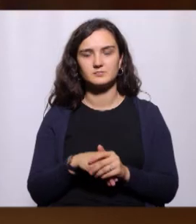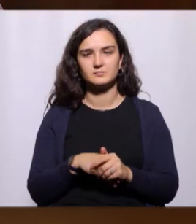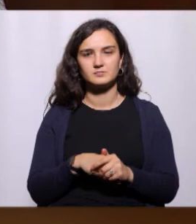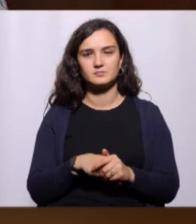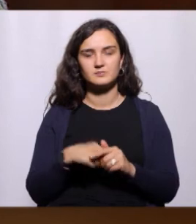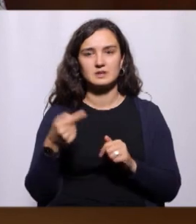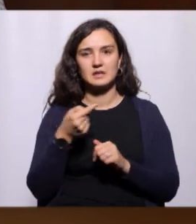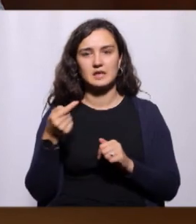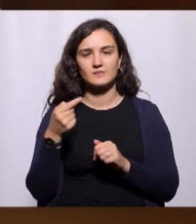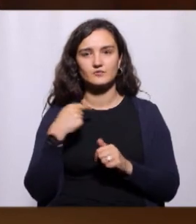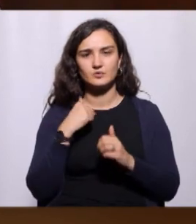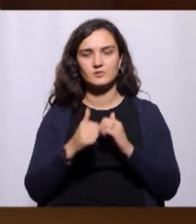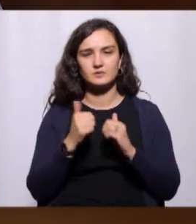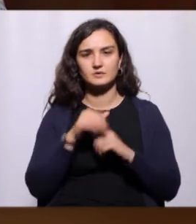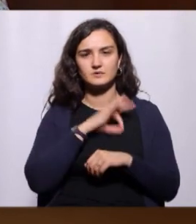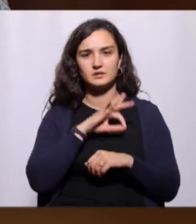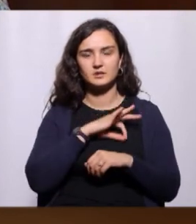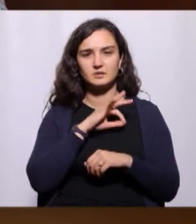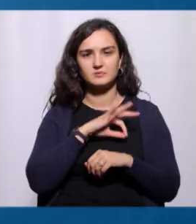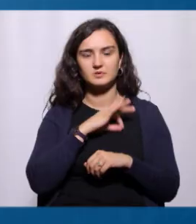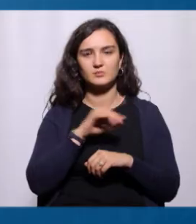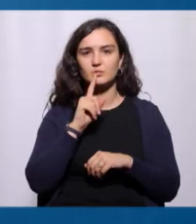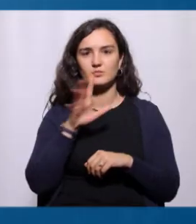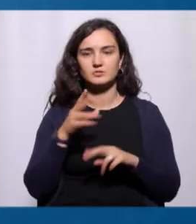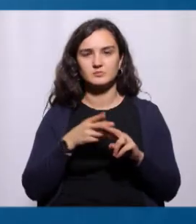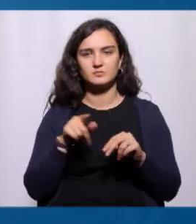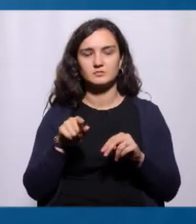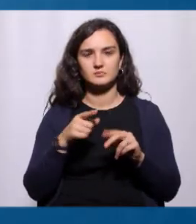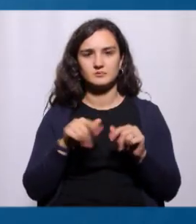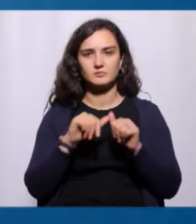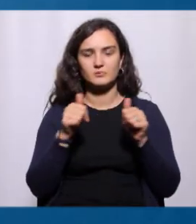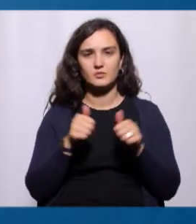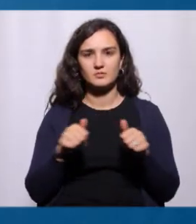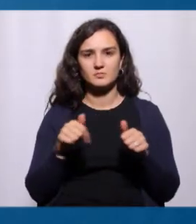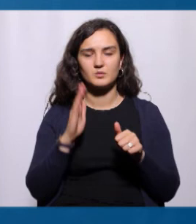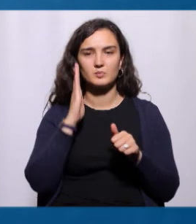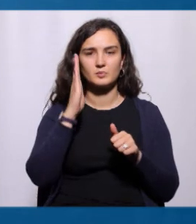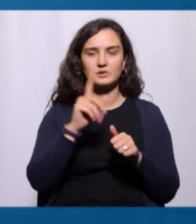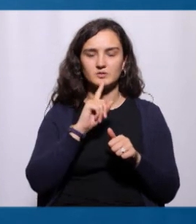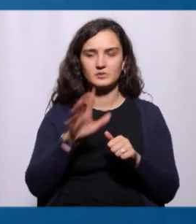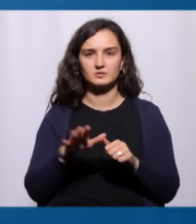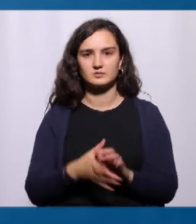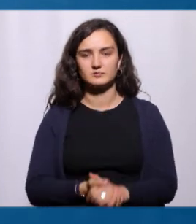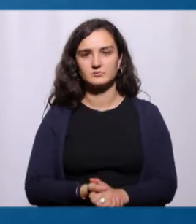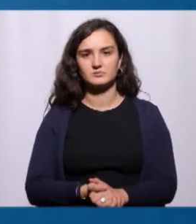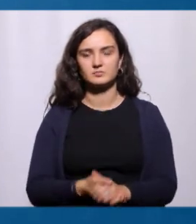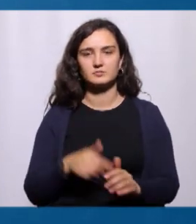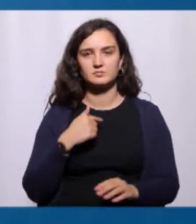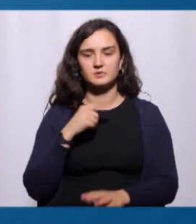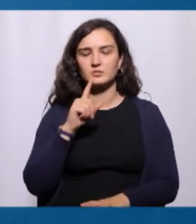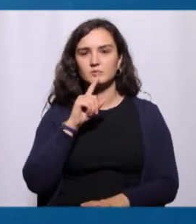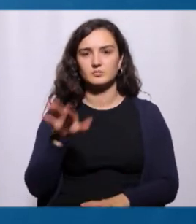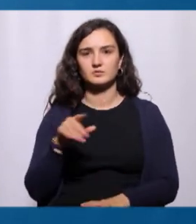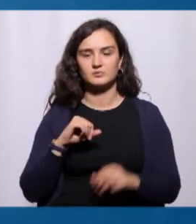In the negative, we always use won't, which is a contracted form of will not. I